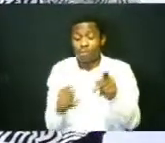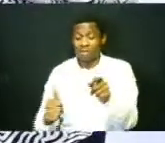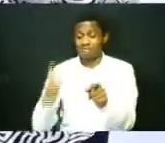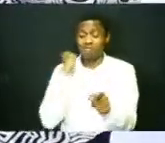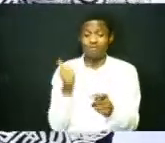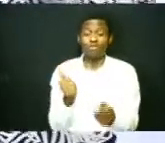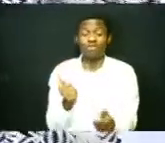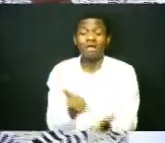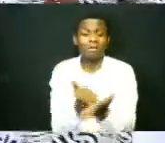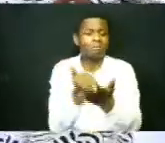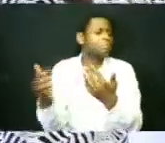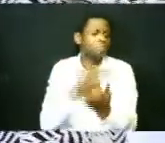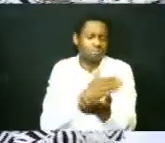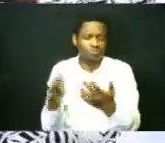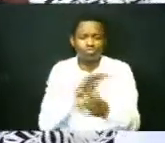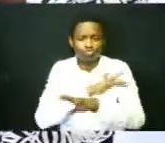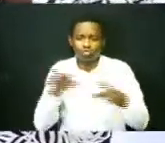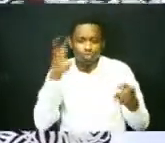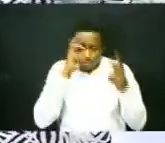In